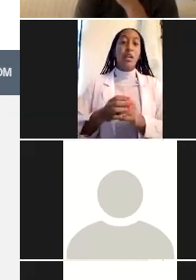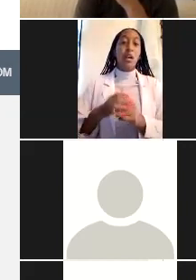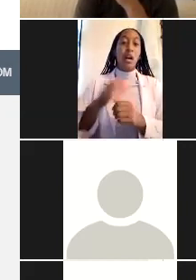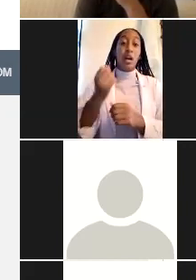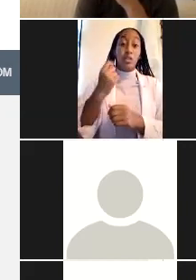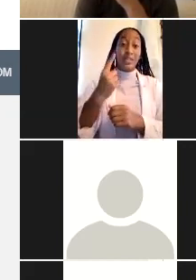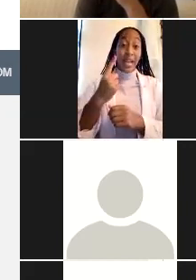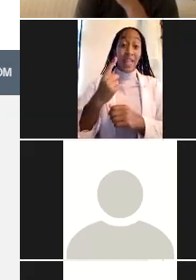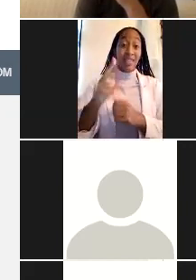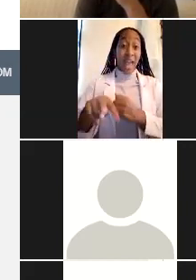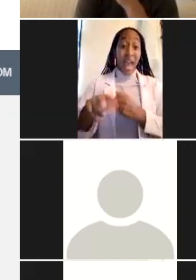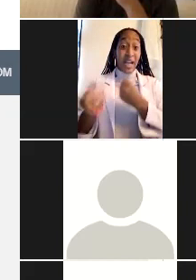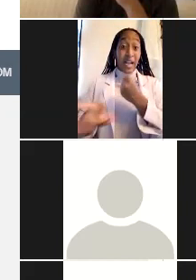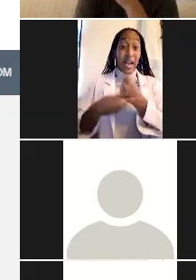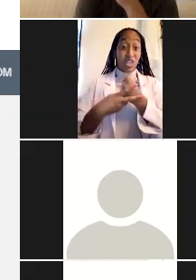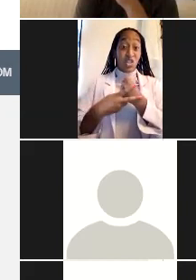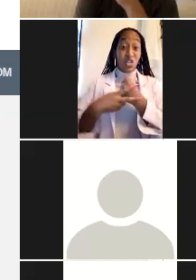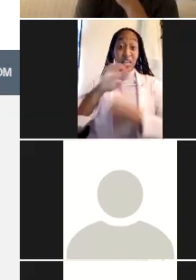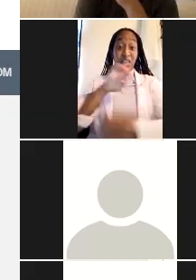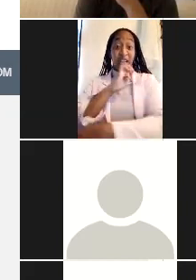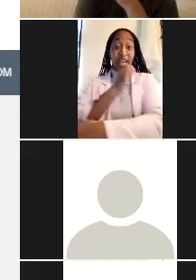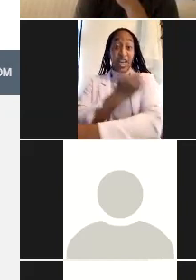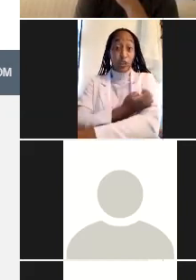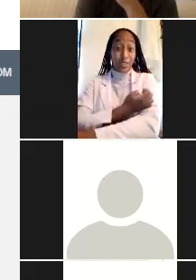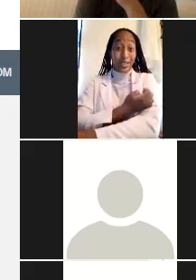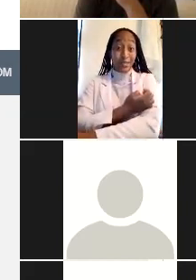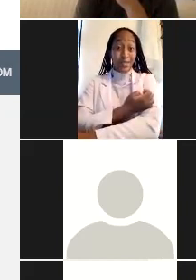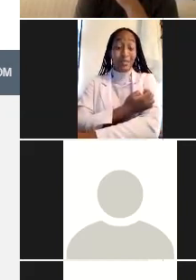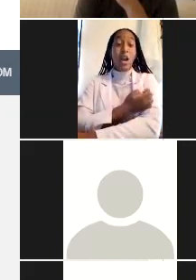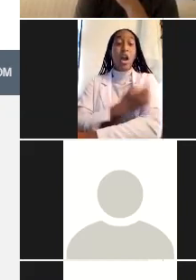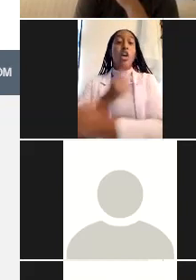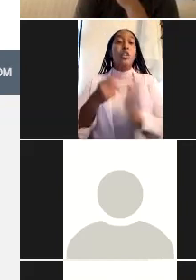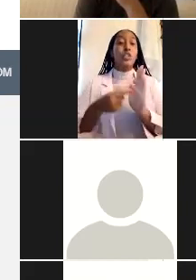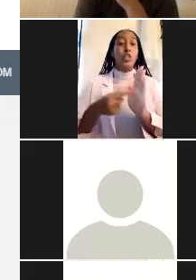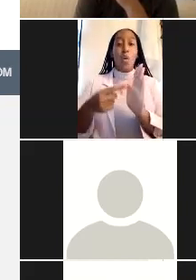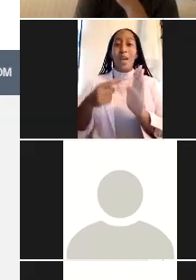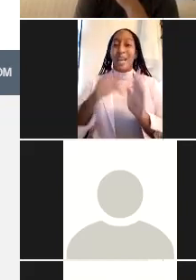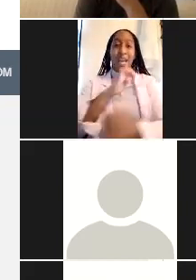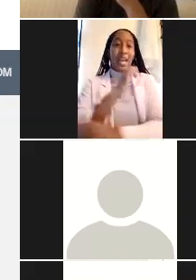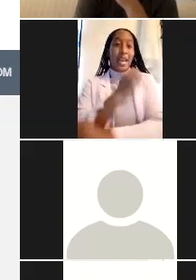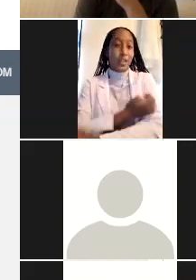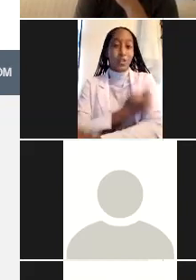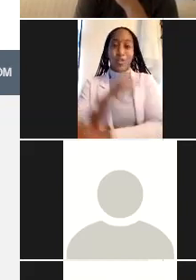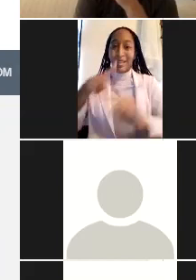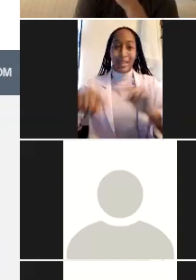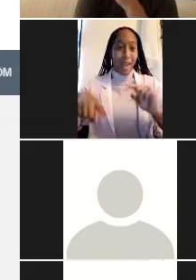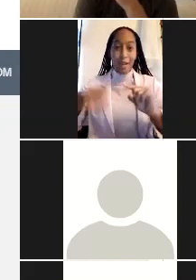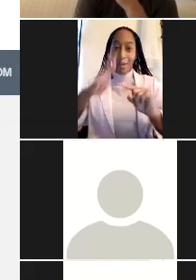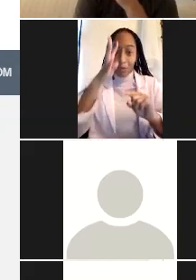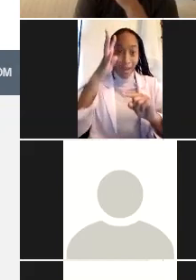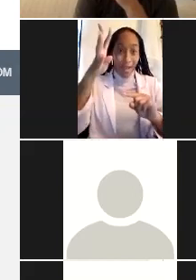as, um, energy cannot be created or destroyed. It can only change forms.